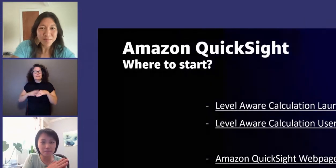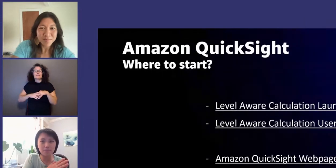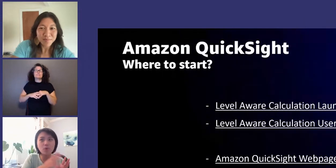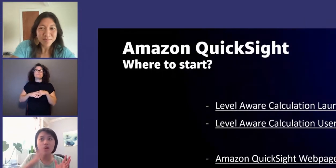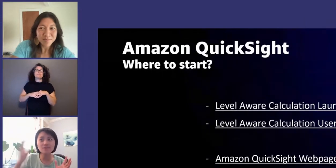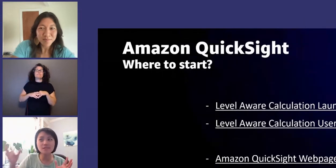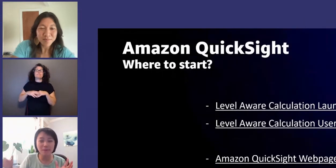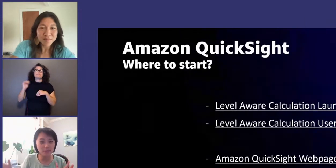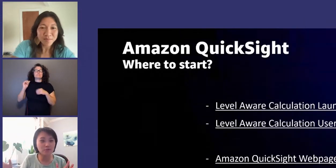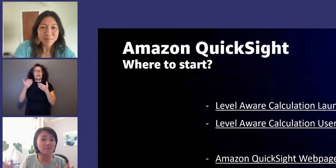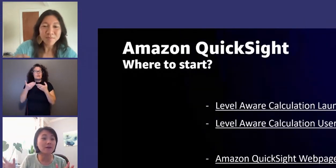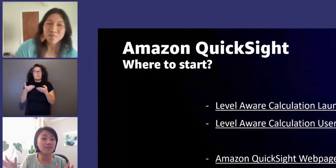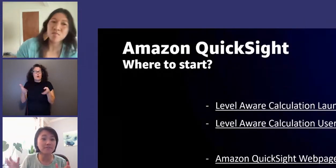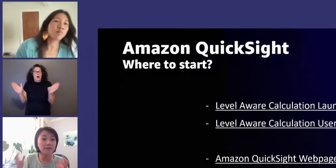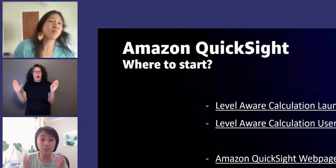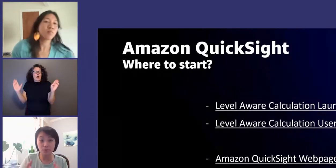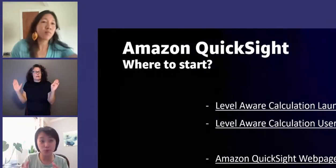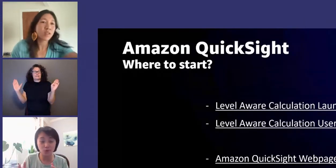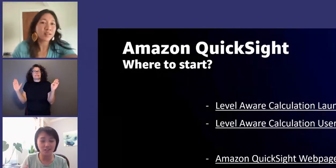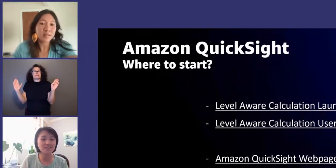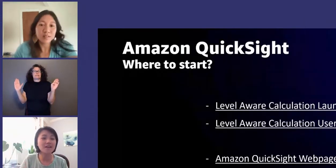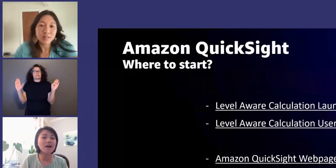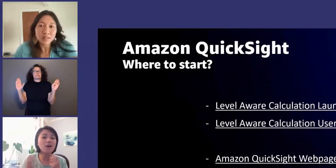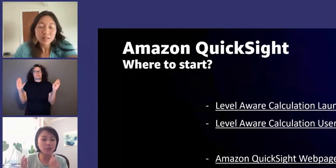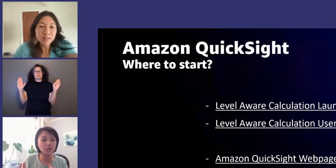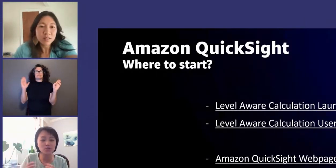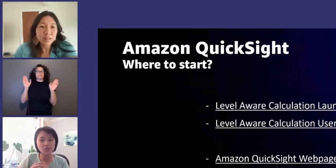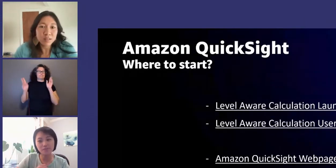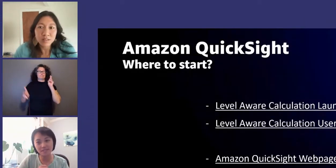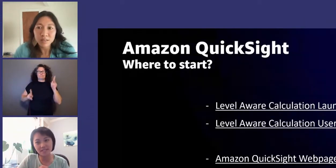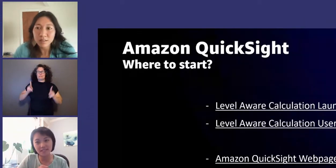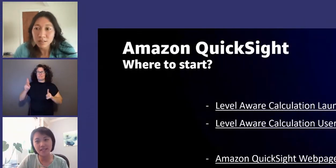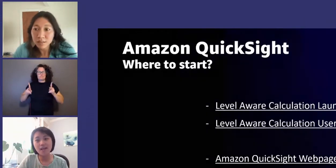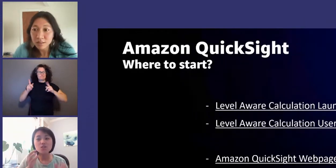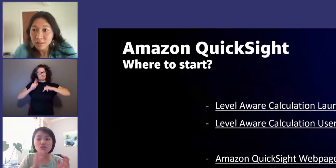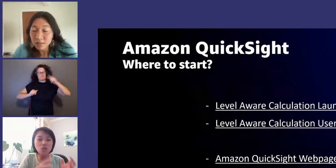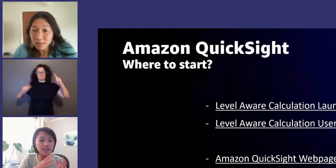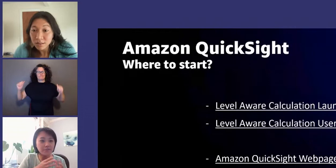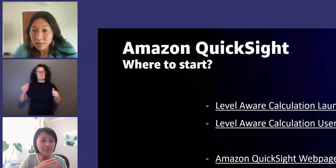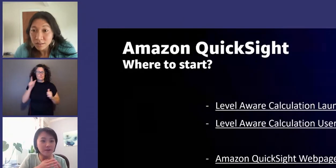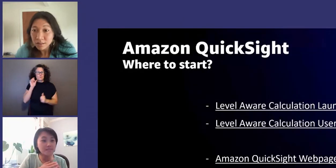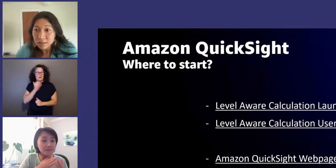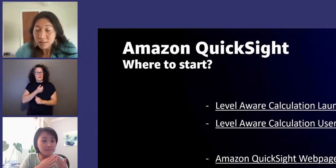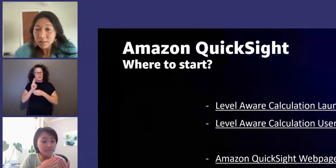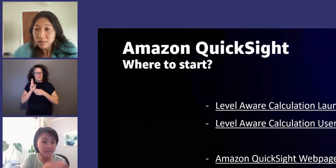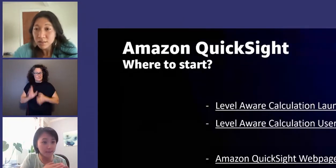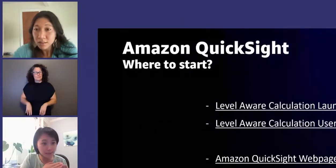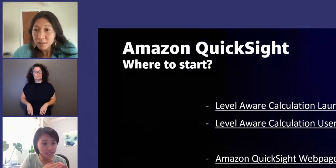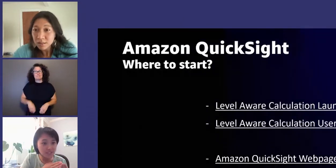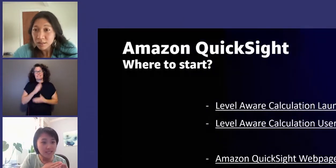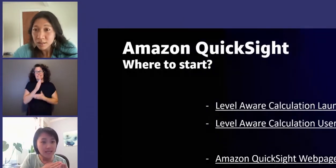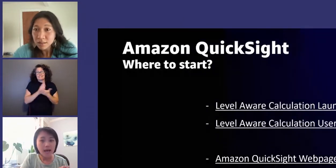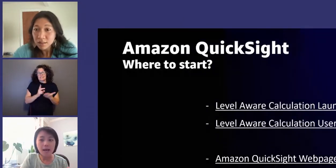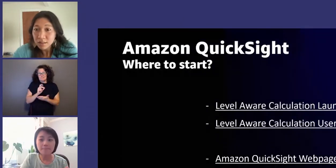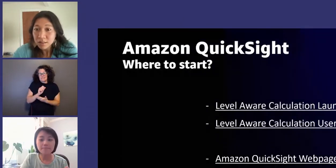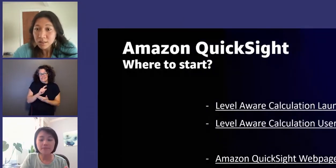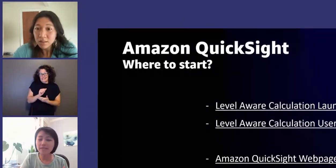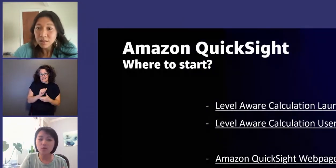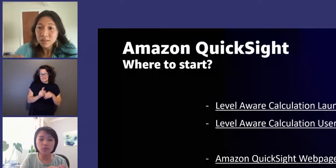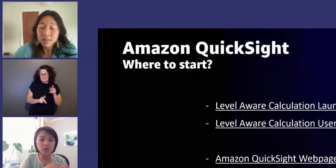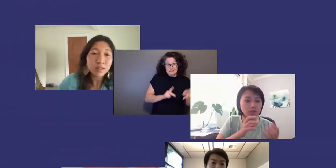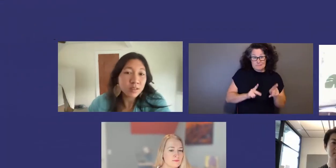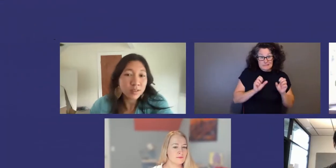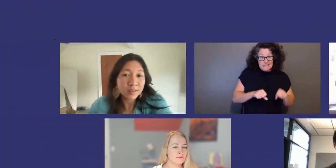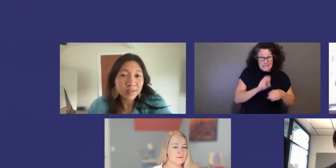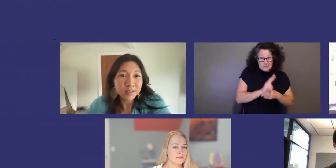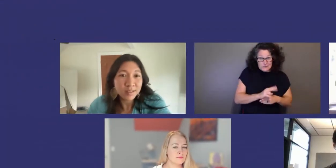the broad spectrum of persona, our users, basically, starting from some data person. Like